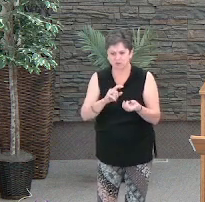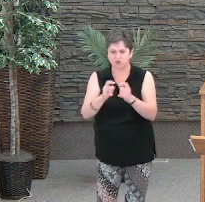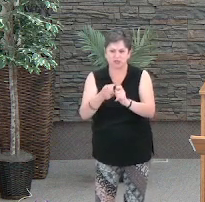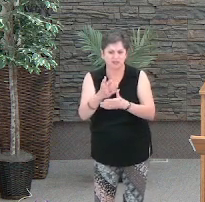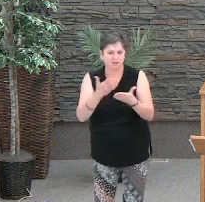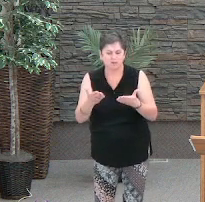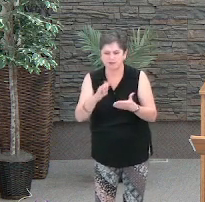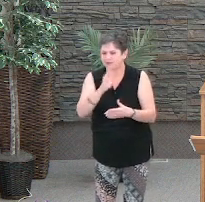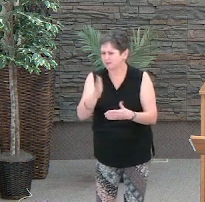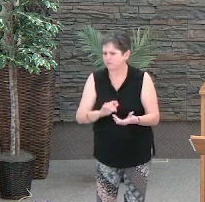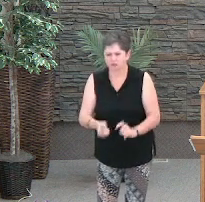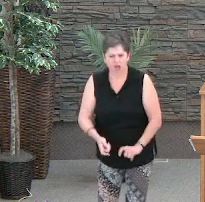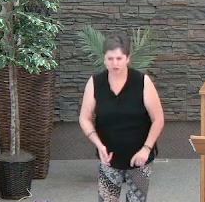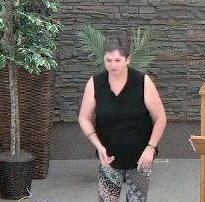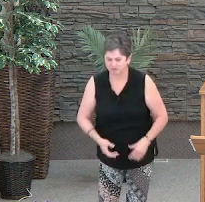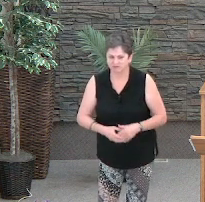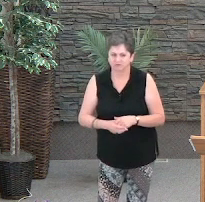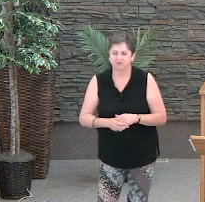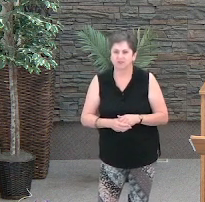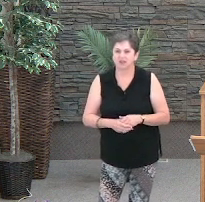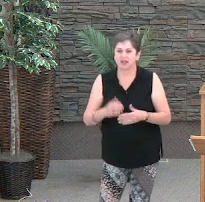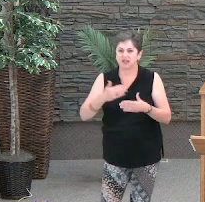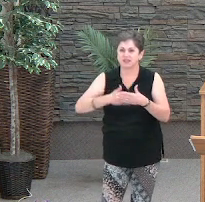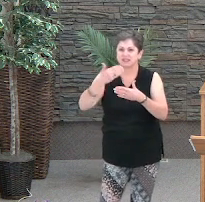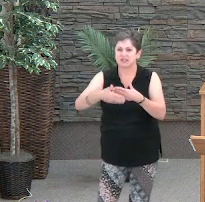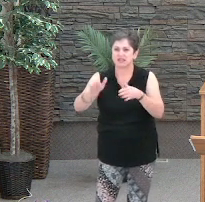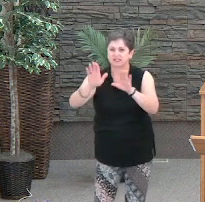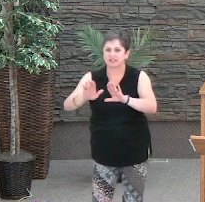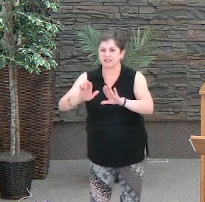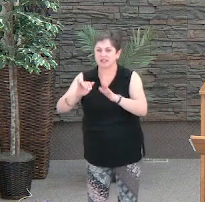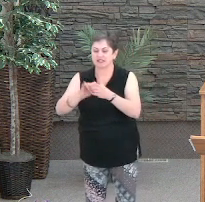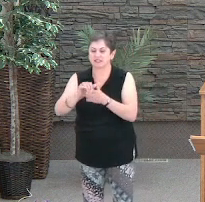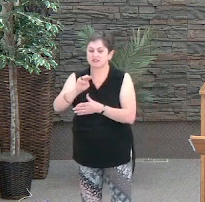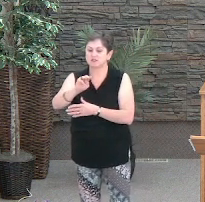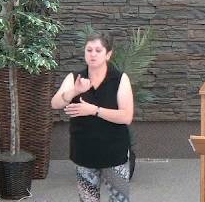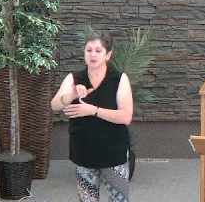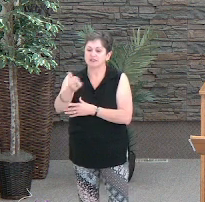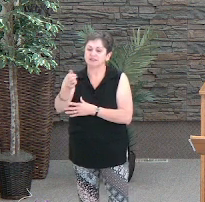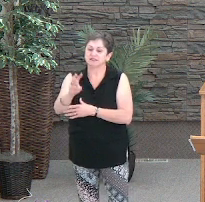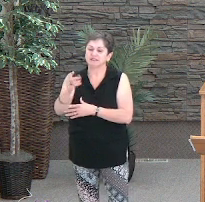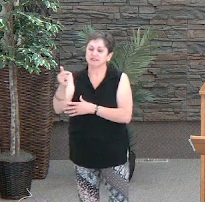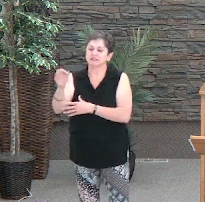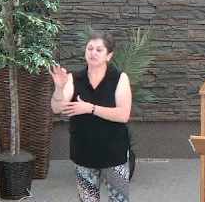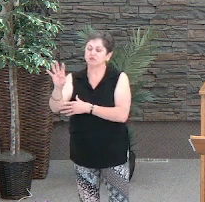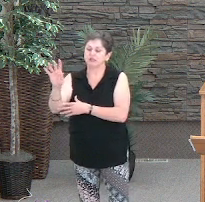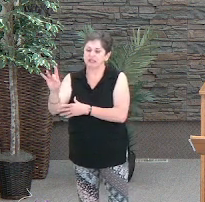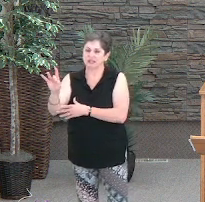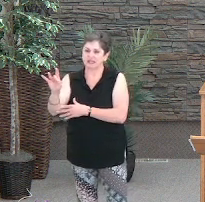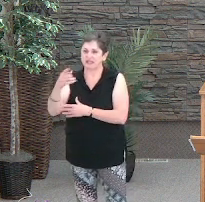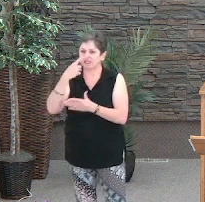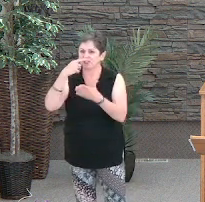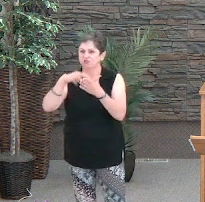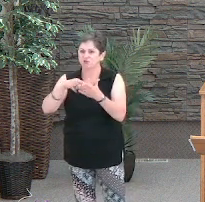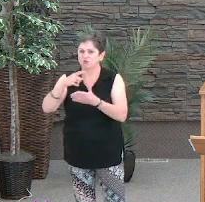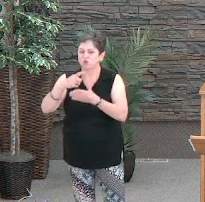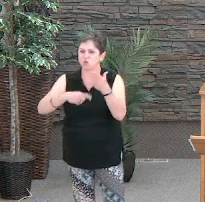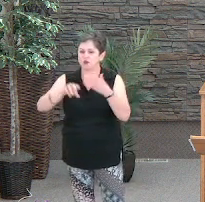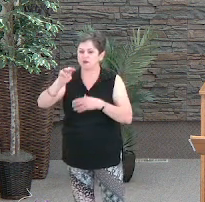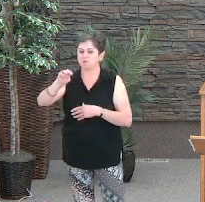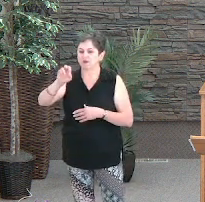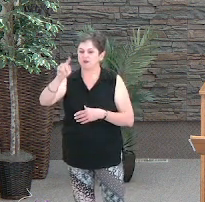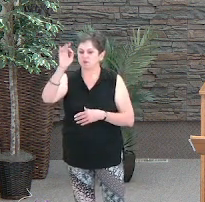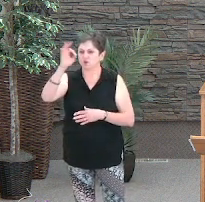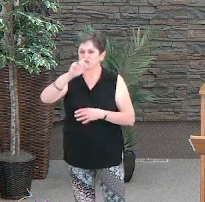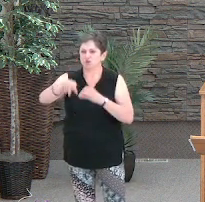change, but some things never change. The very next Sunday, this is May 16th, 1948, I'll just notice what Middleton